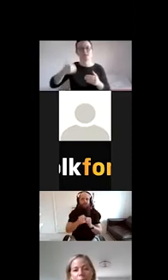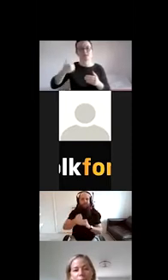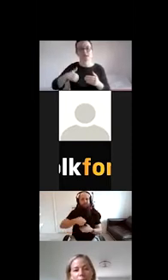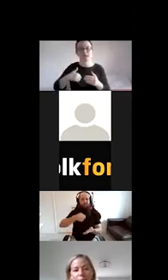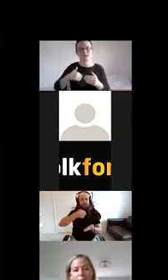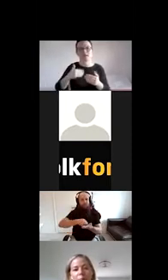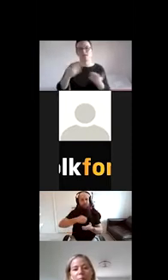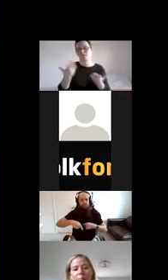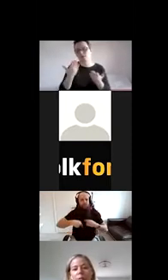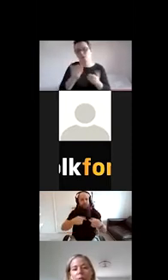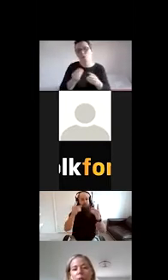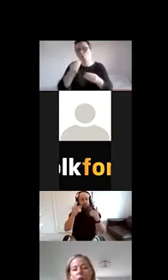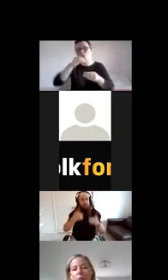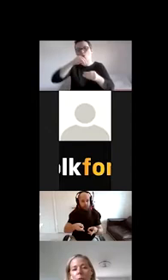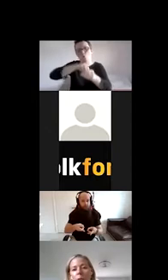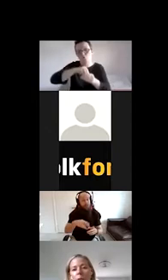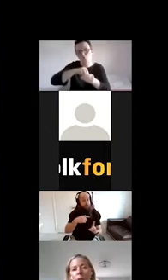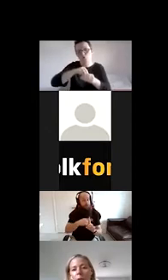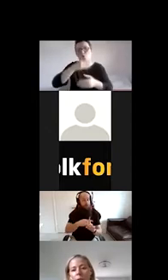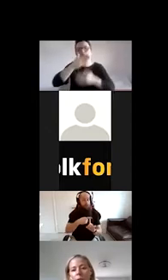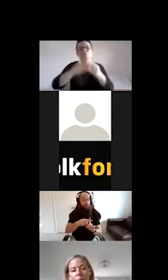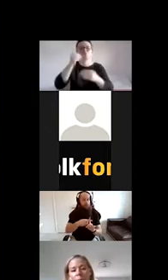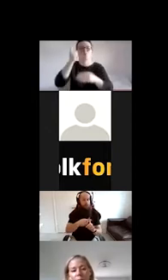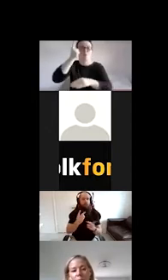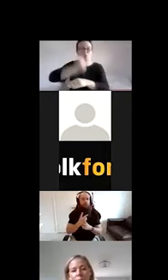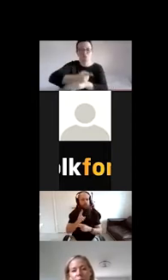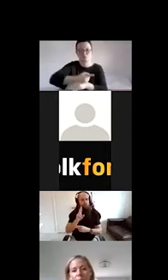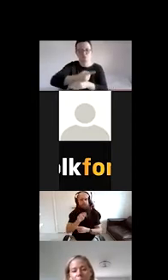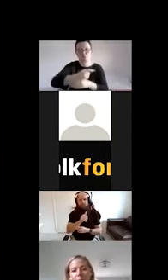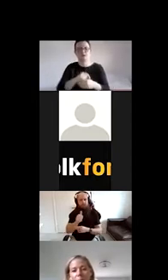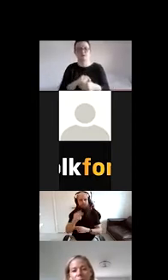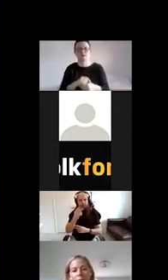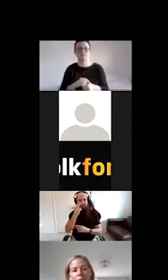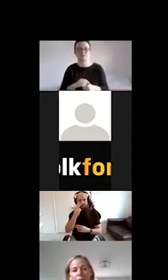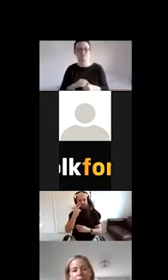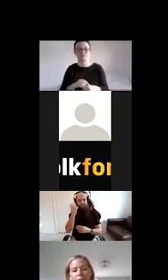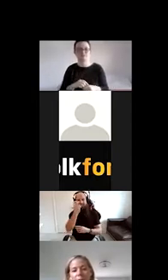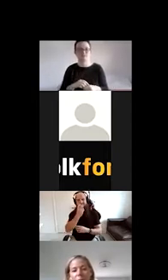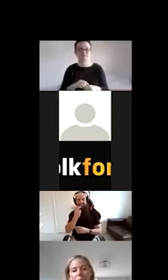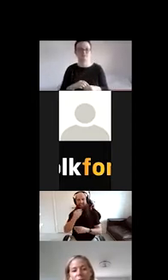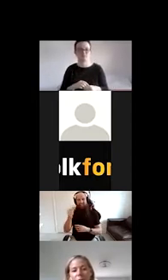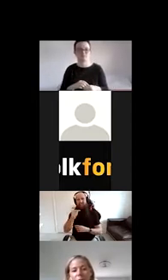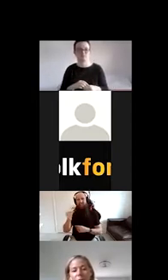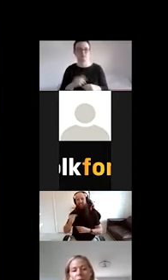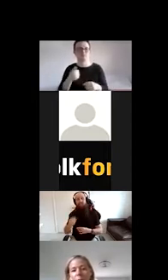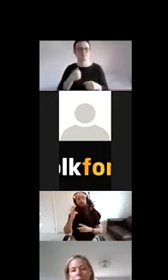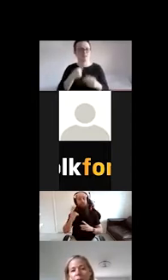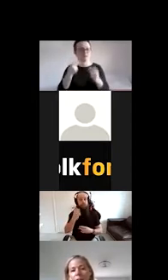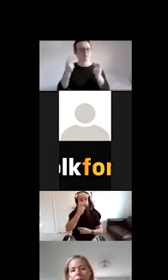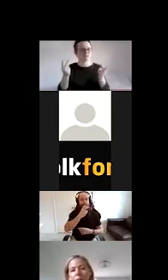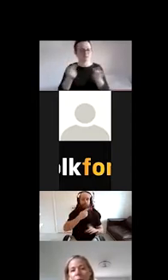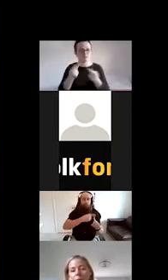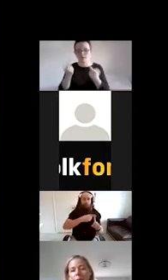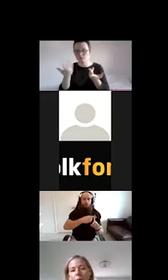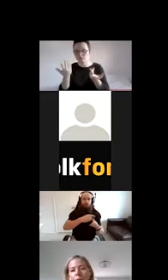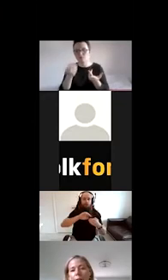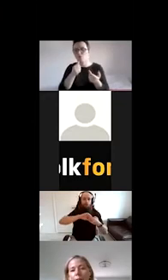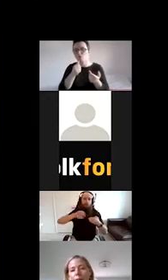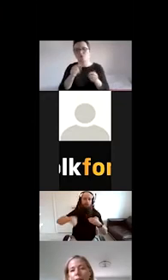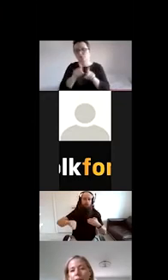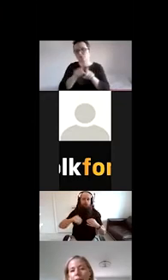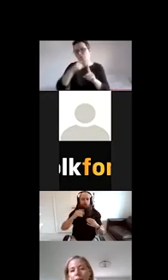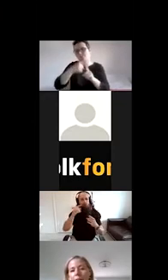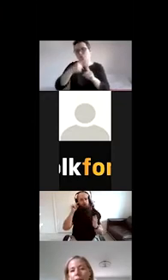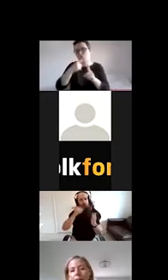decision-making process. So we are always also looking for positive exceptions in order to showcase how it could be